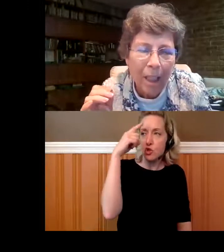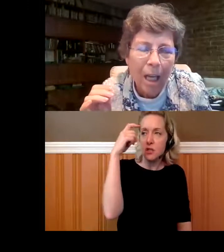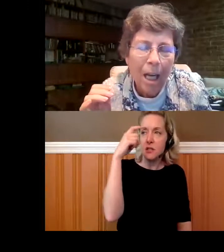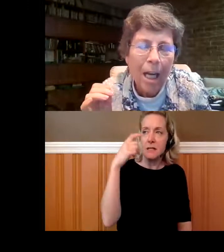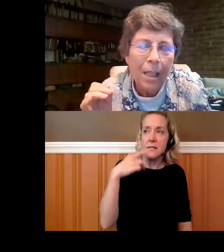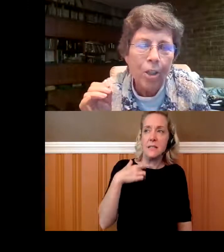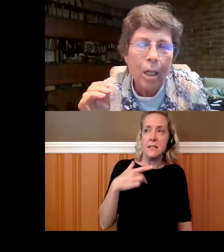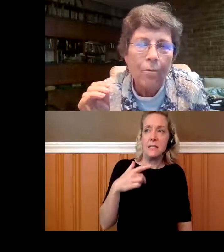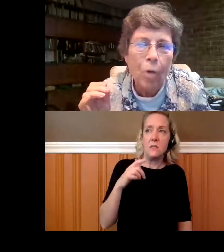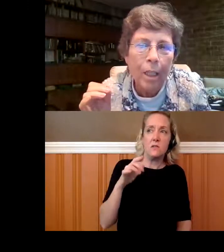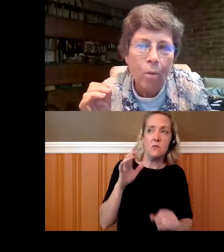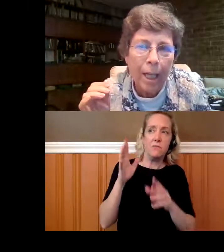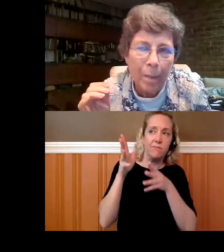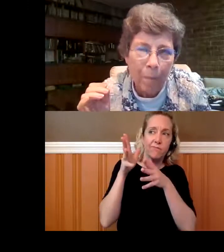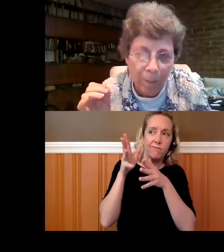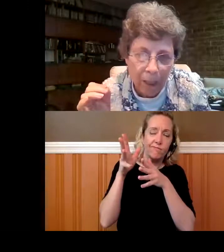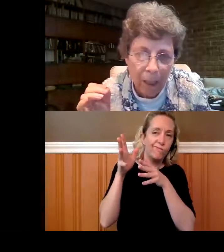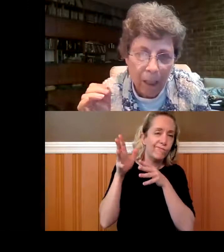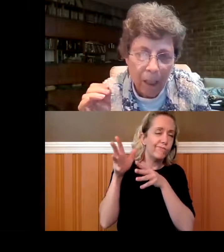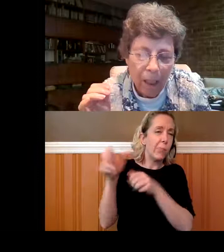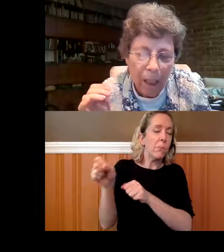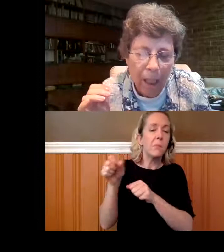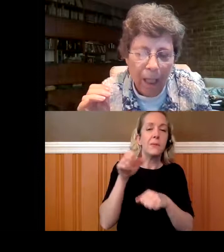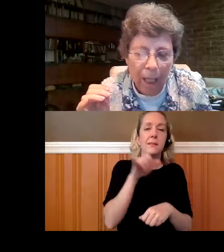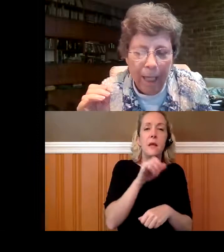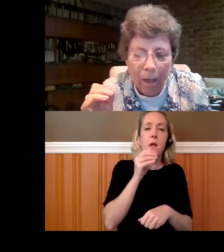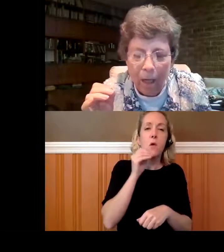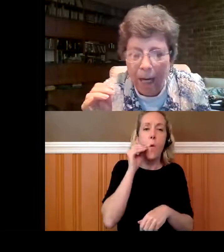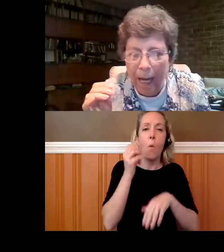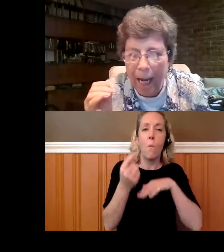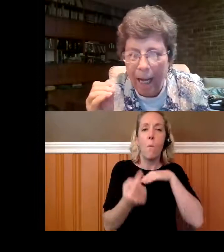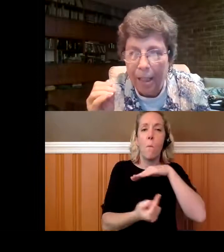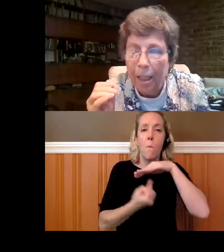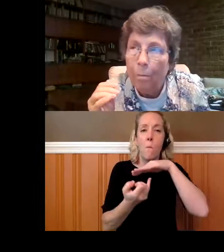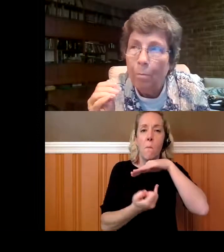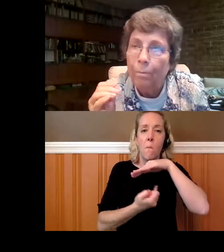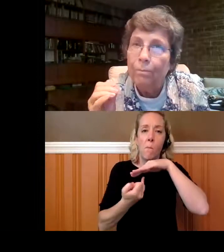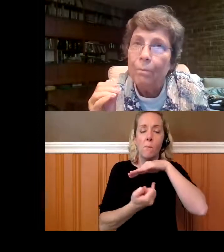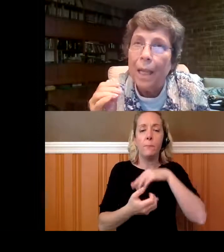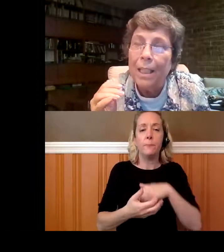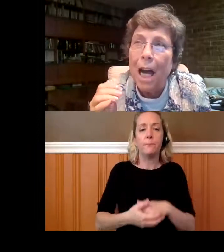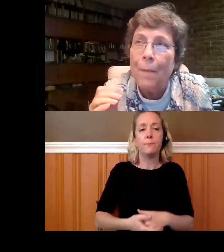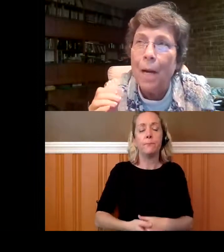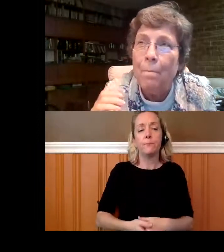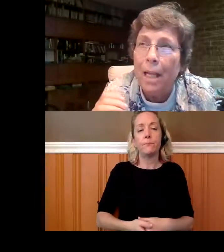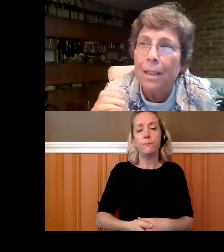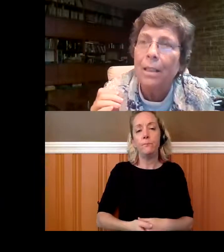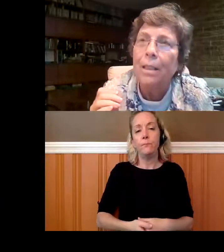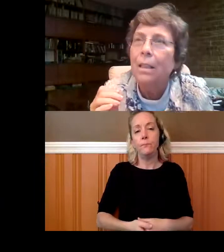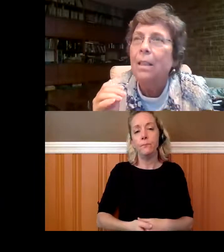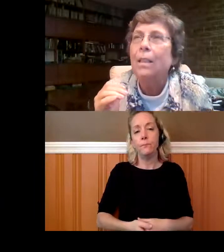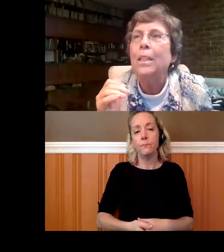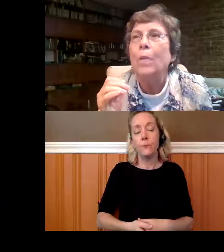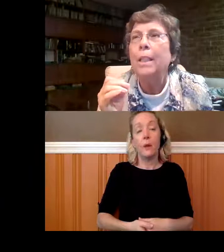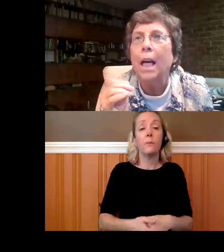public. Now, by the time I met this one guy who was a Vietnam